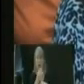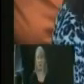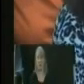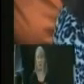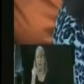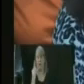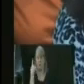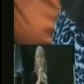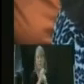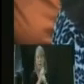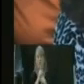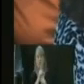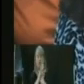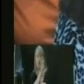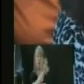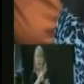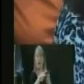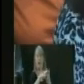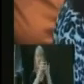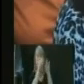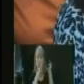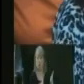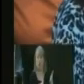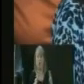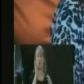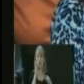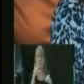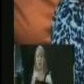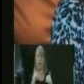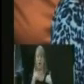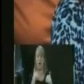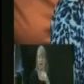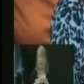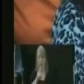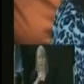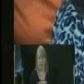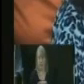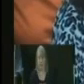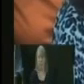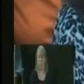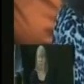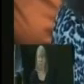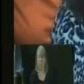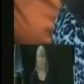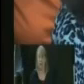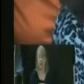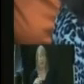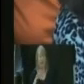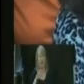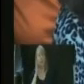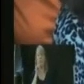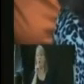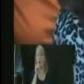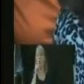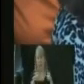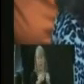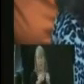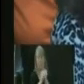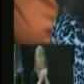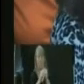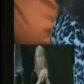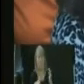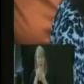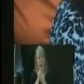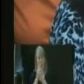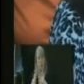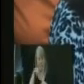making sure that their students were going to have the additional help that they needed. This wouldn't have happened without the support and guidance of